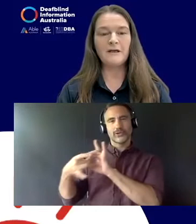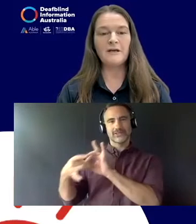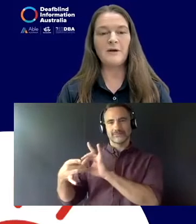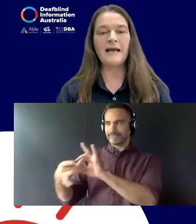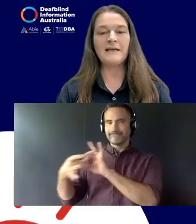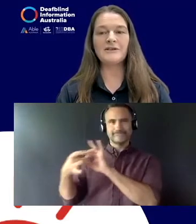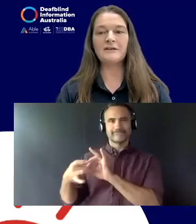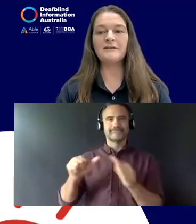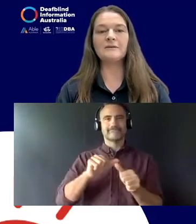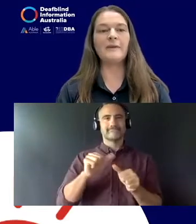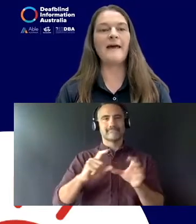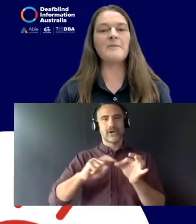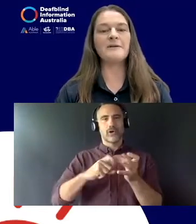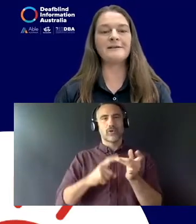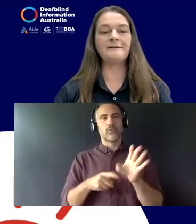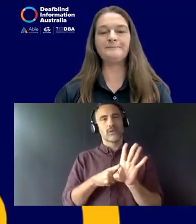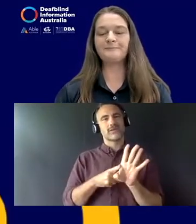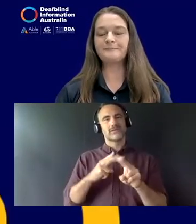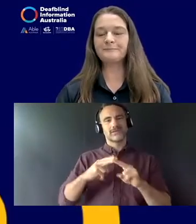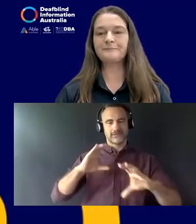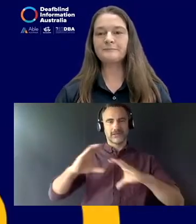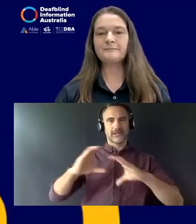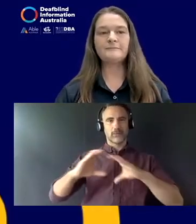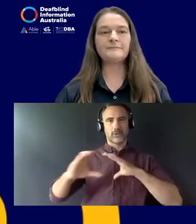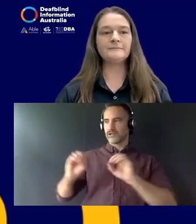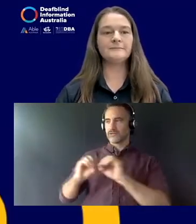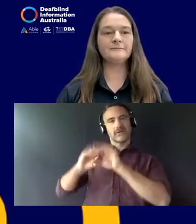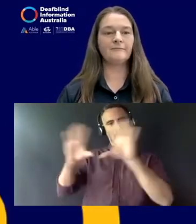the communication with that person.